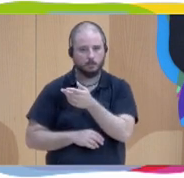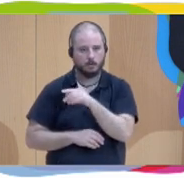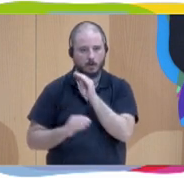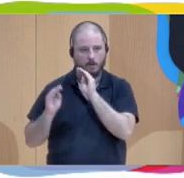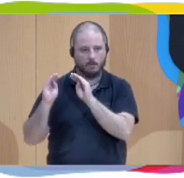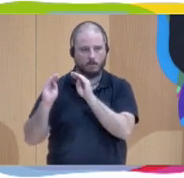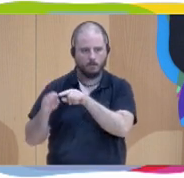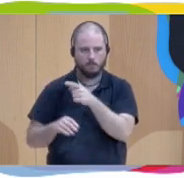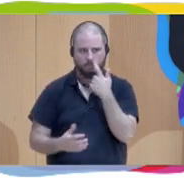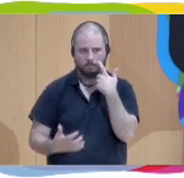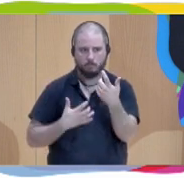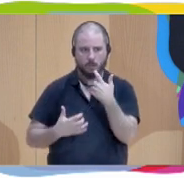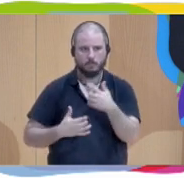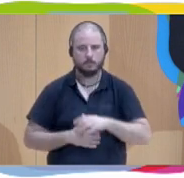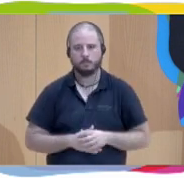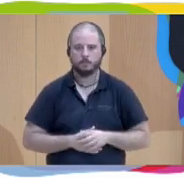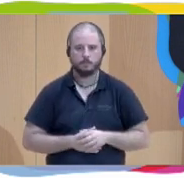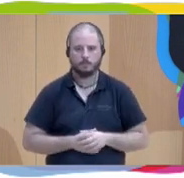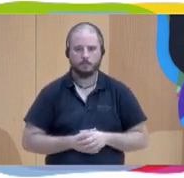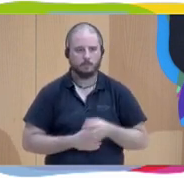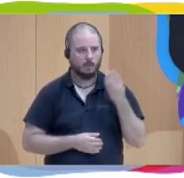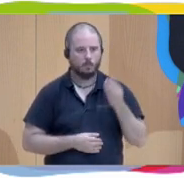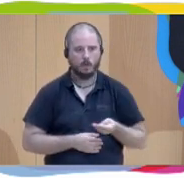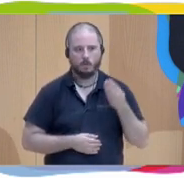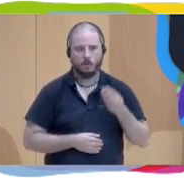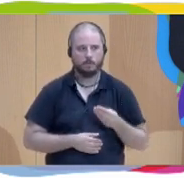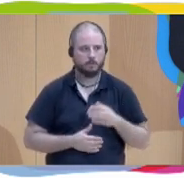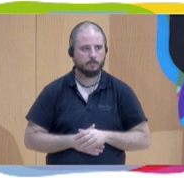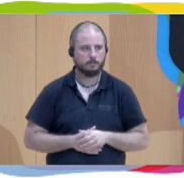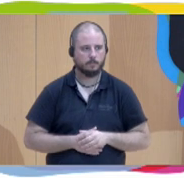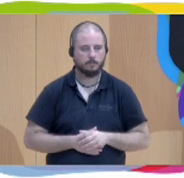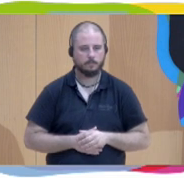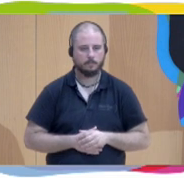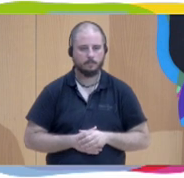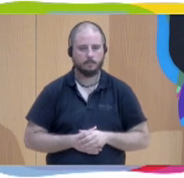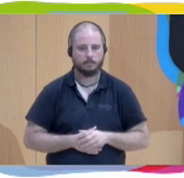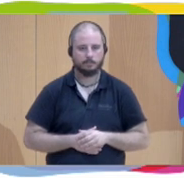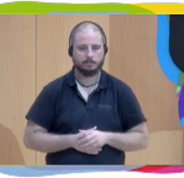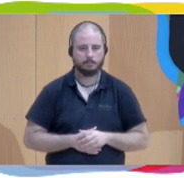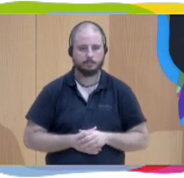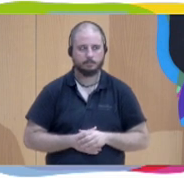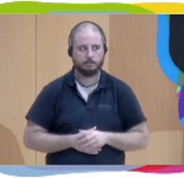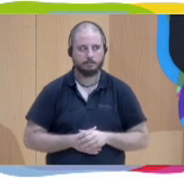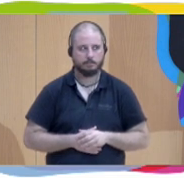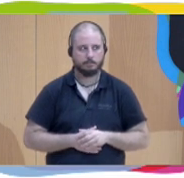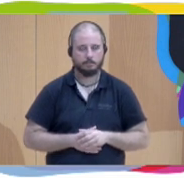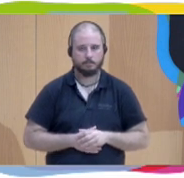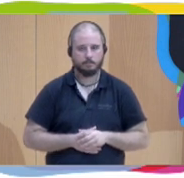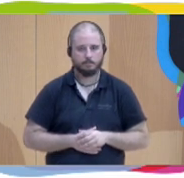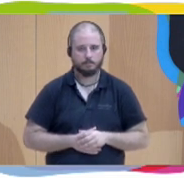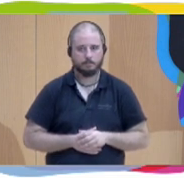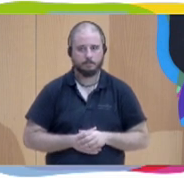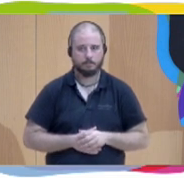One exception. Yeah. Don't worry about it. And also the results